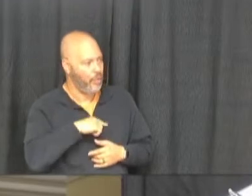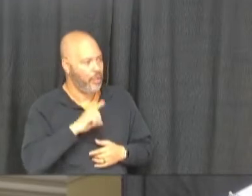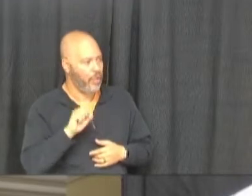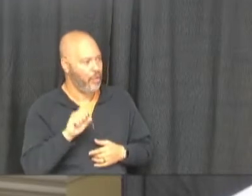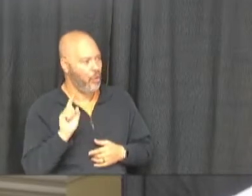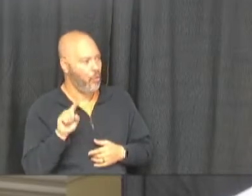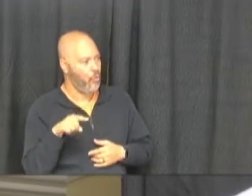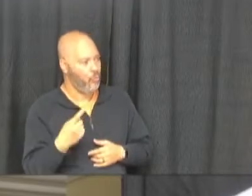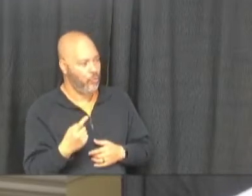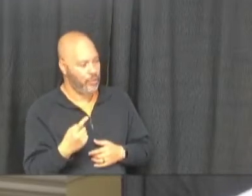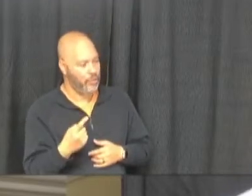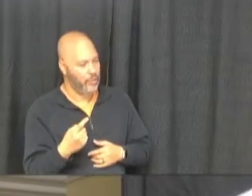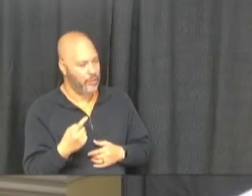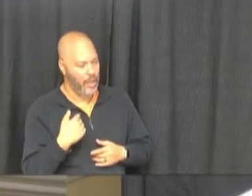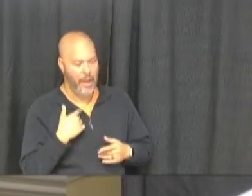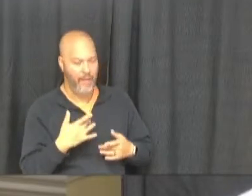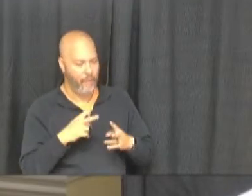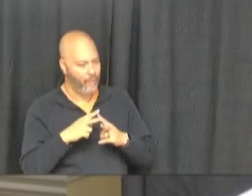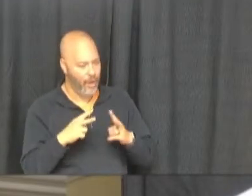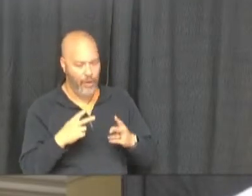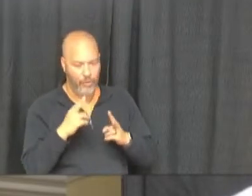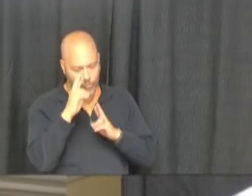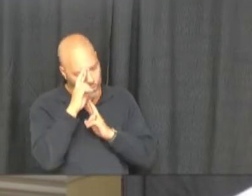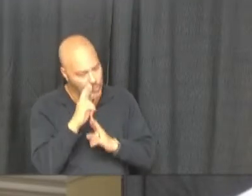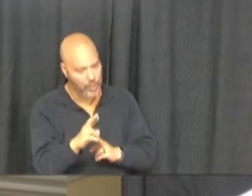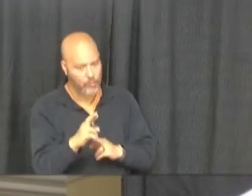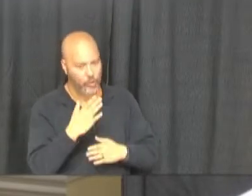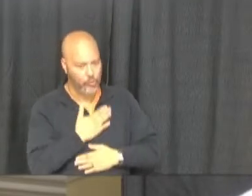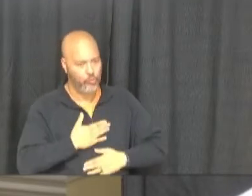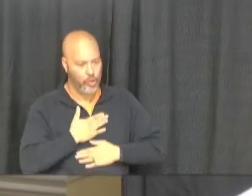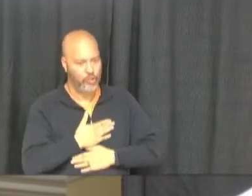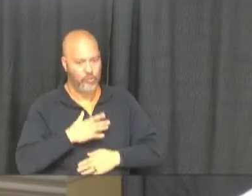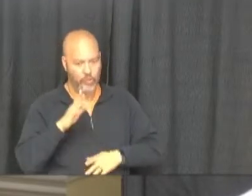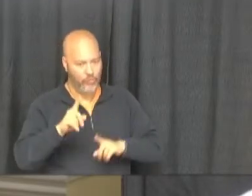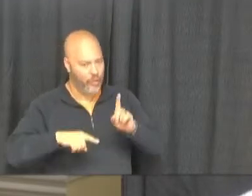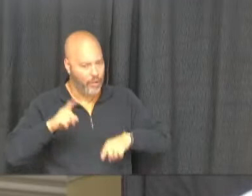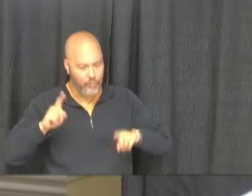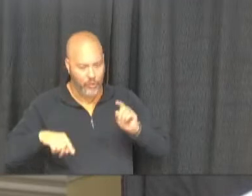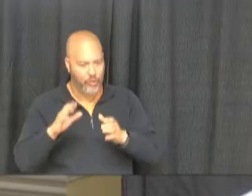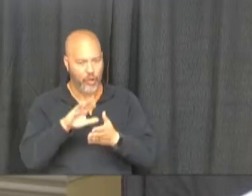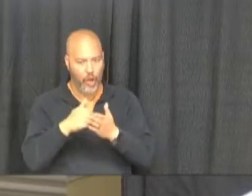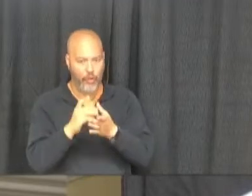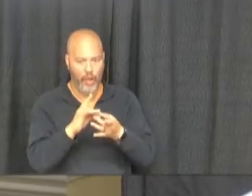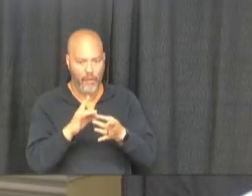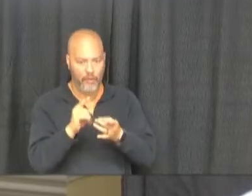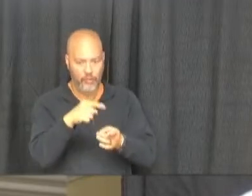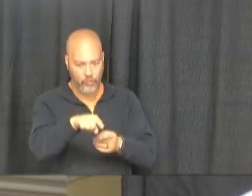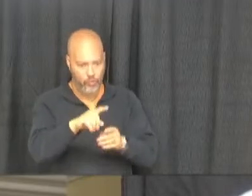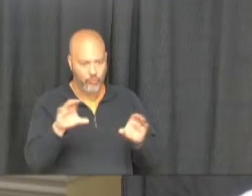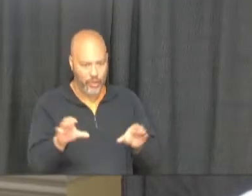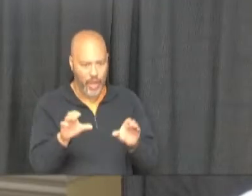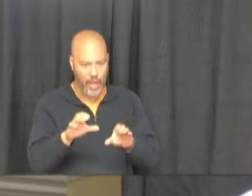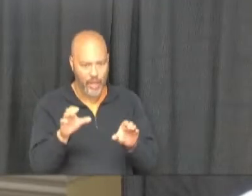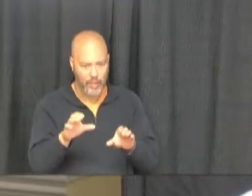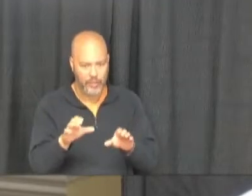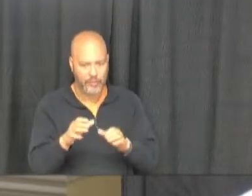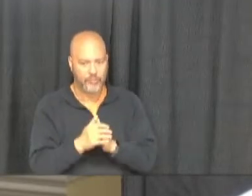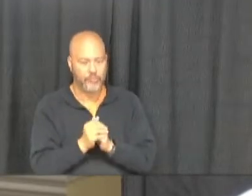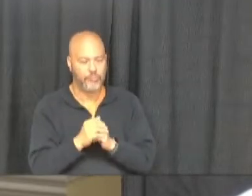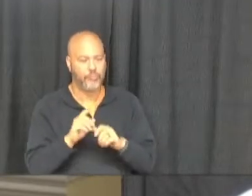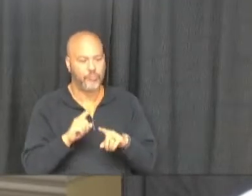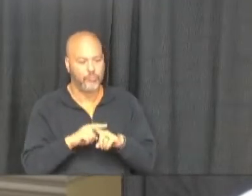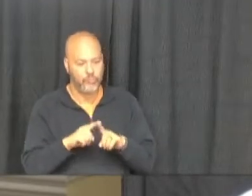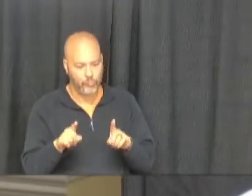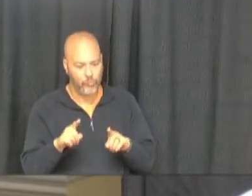and I am very respectful and appreciate the diversity and all the conversations that happen in the police force.